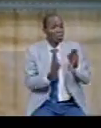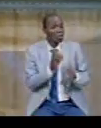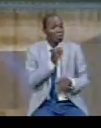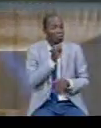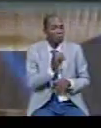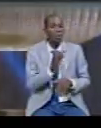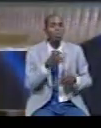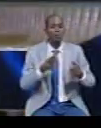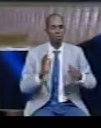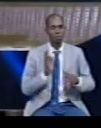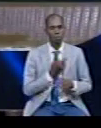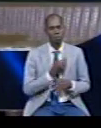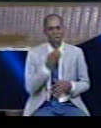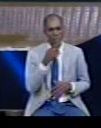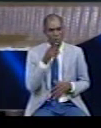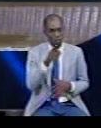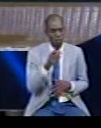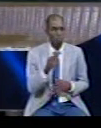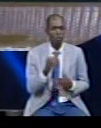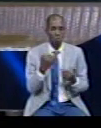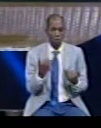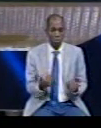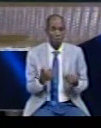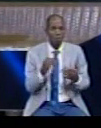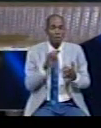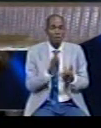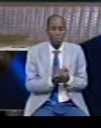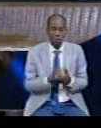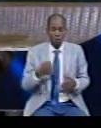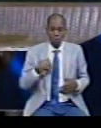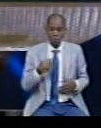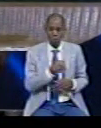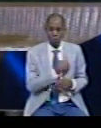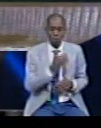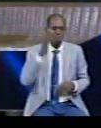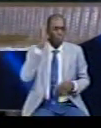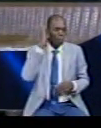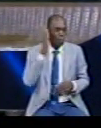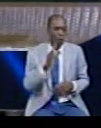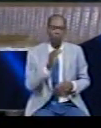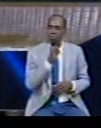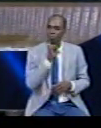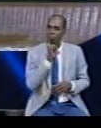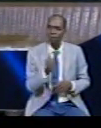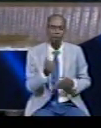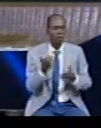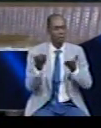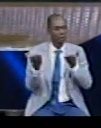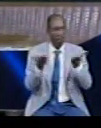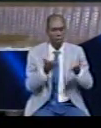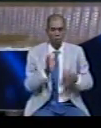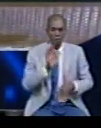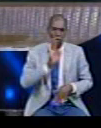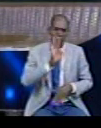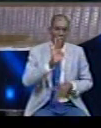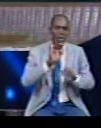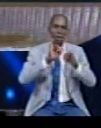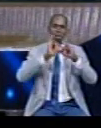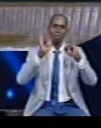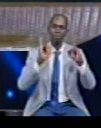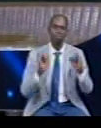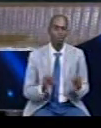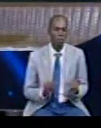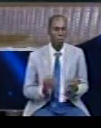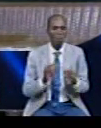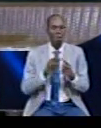known unto thee, O king, that we will not serve thy gods, nor